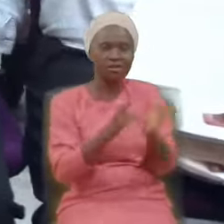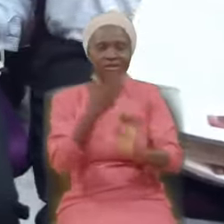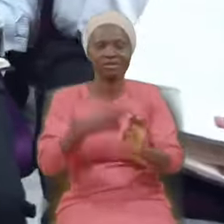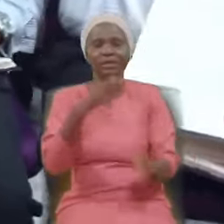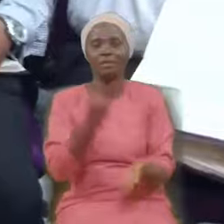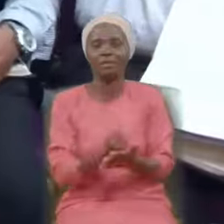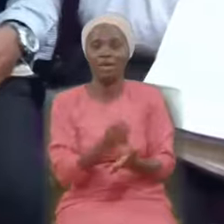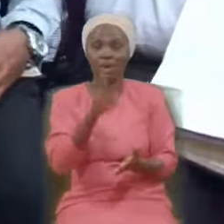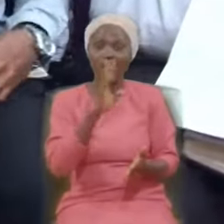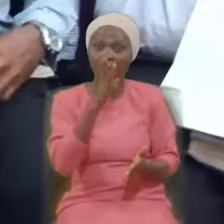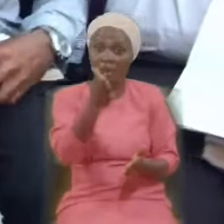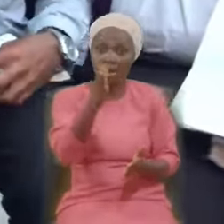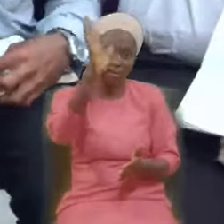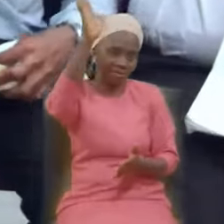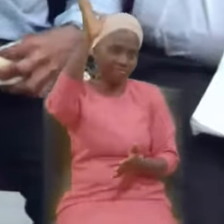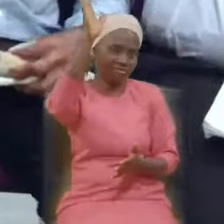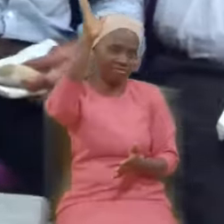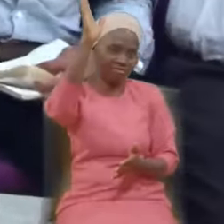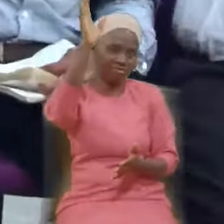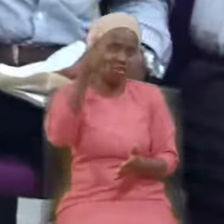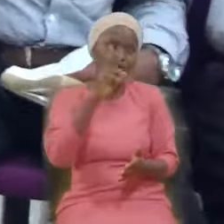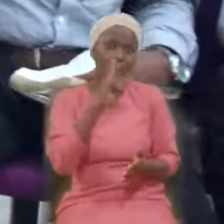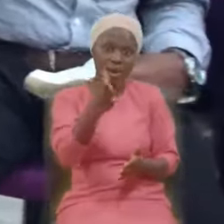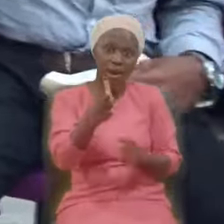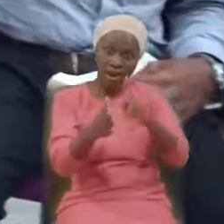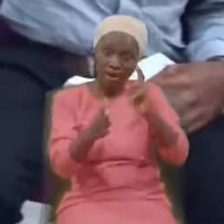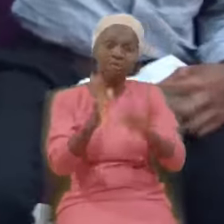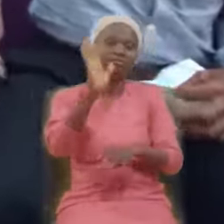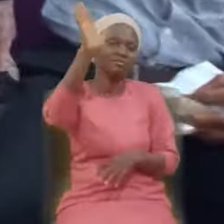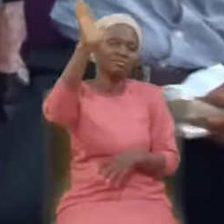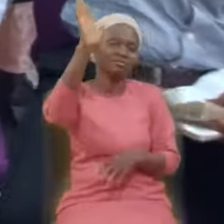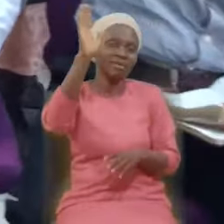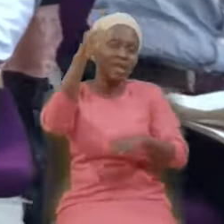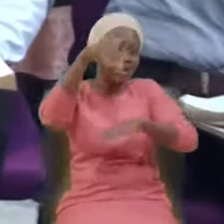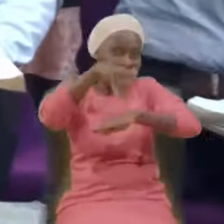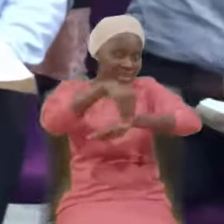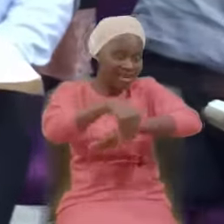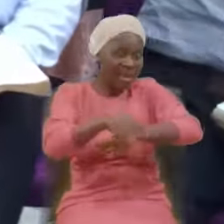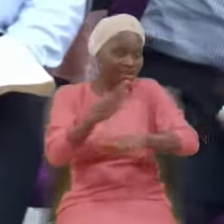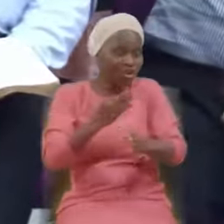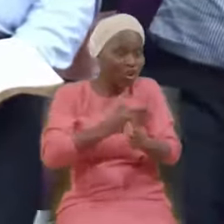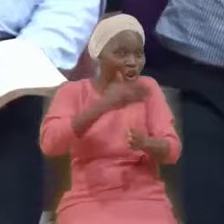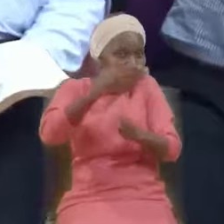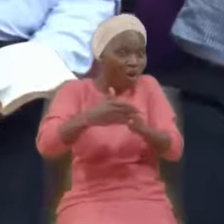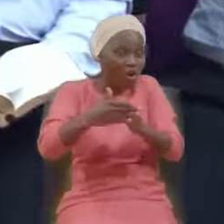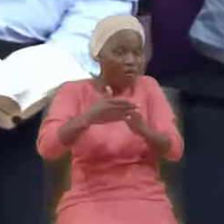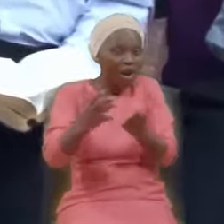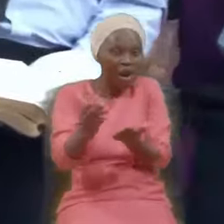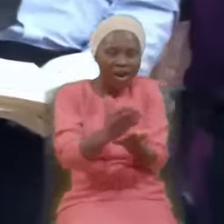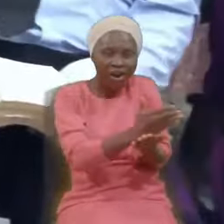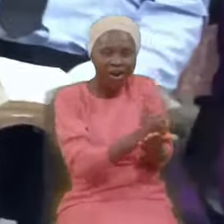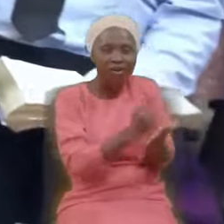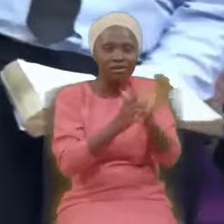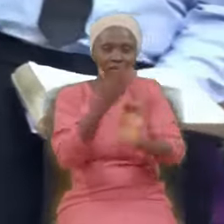Where are you? Where are you? A night of total recovery.